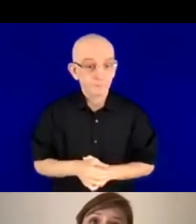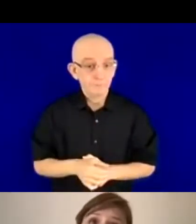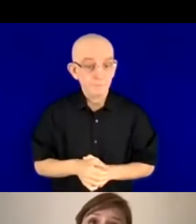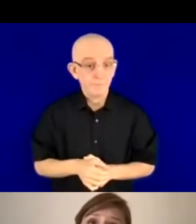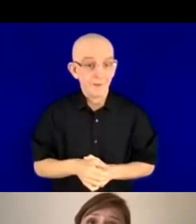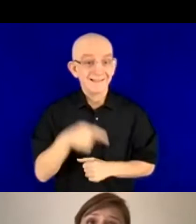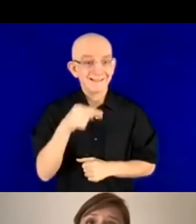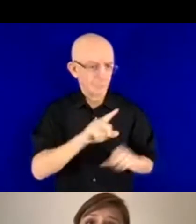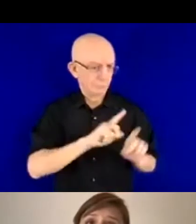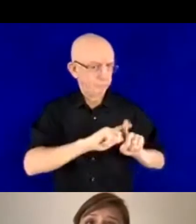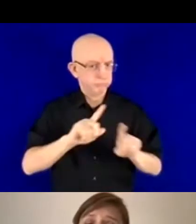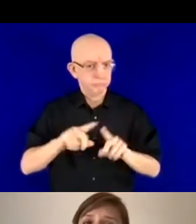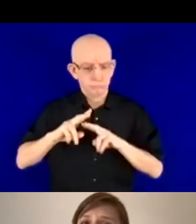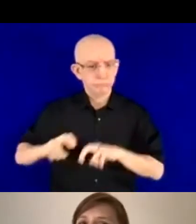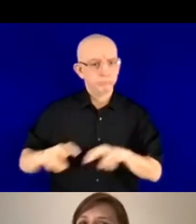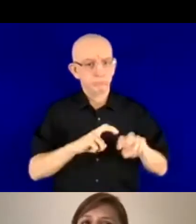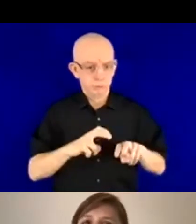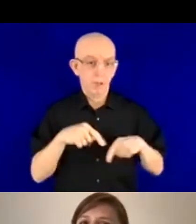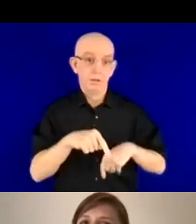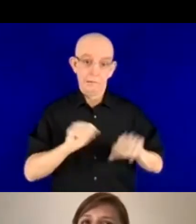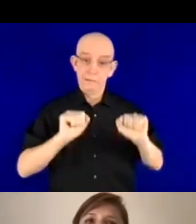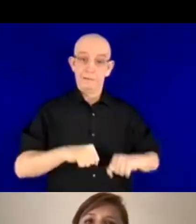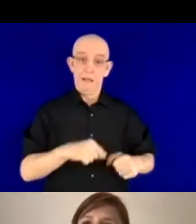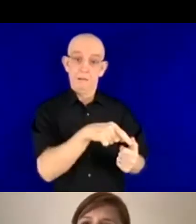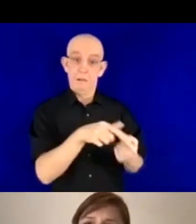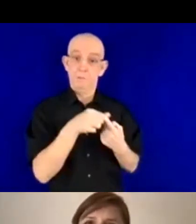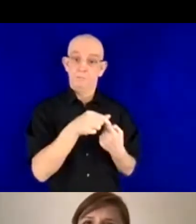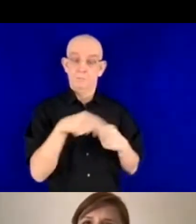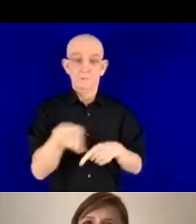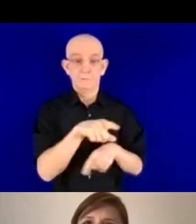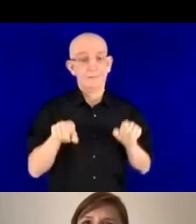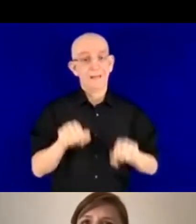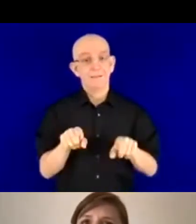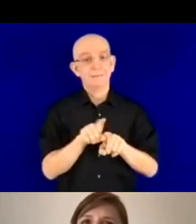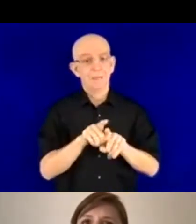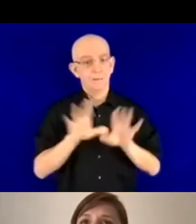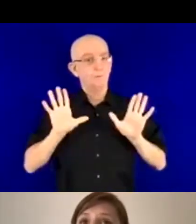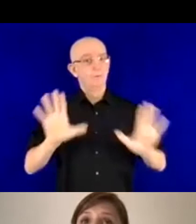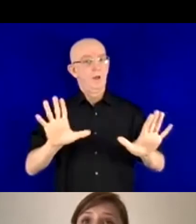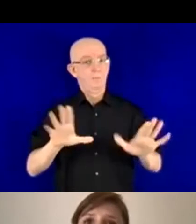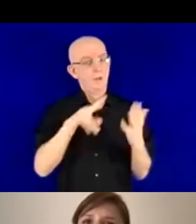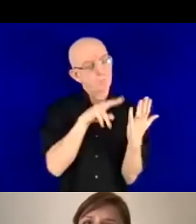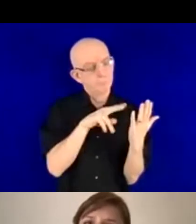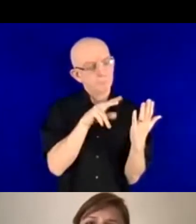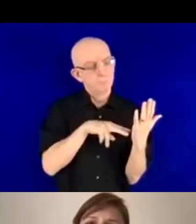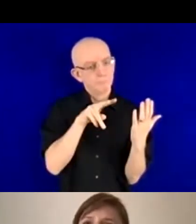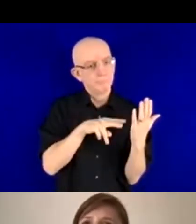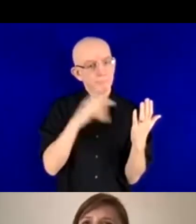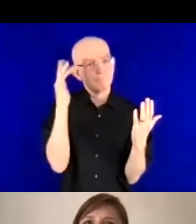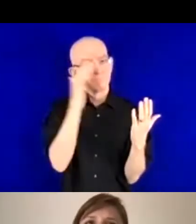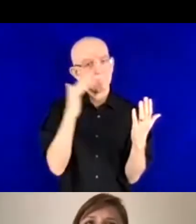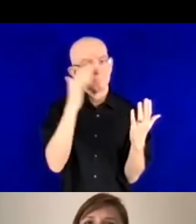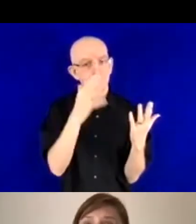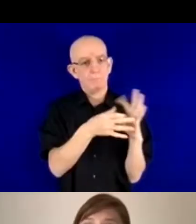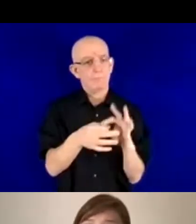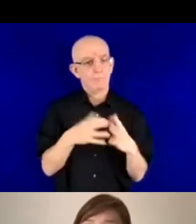it has on our profession. But there is also a wealth of information to be found through reports and publications